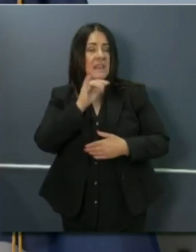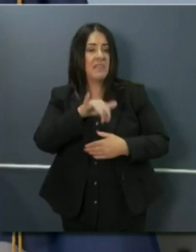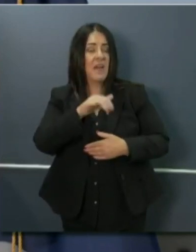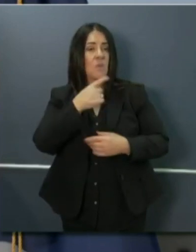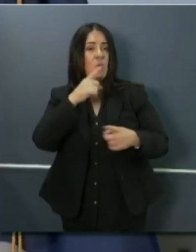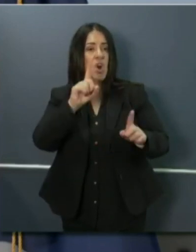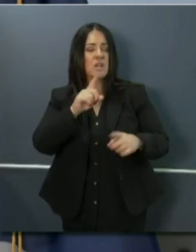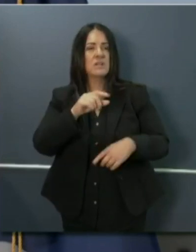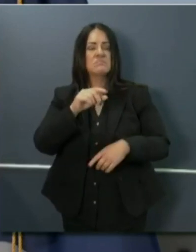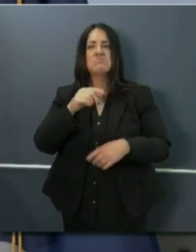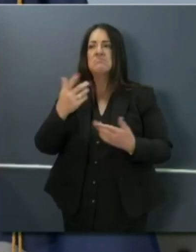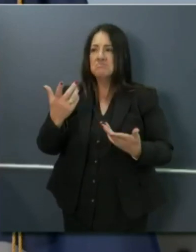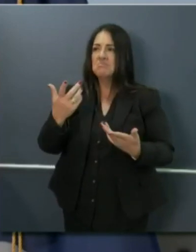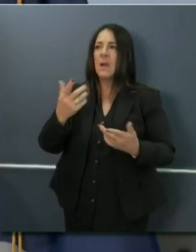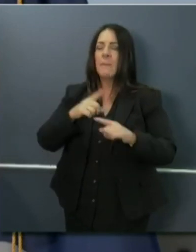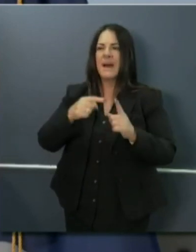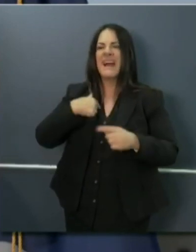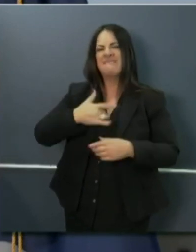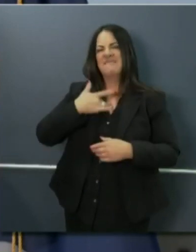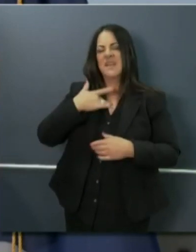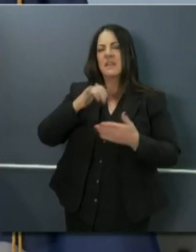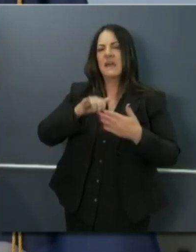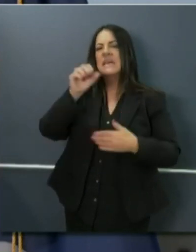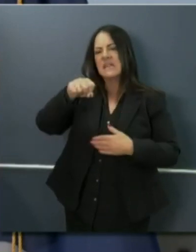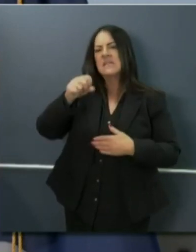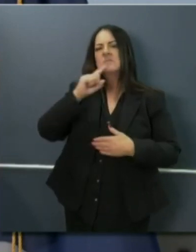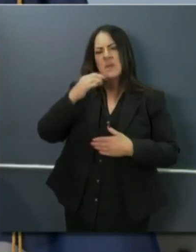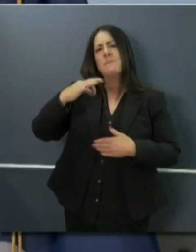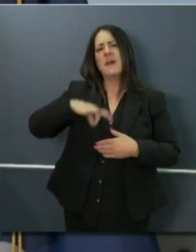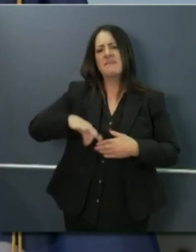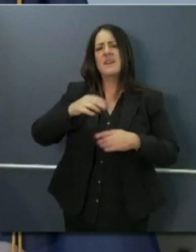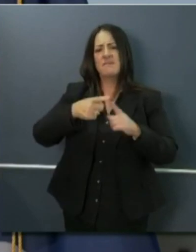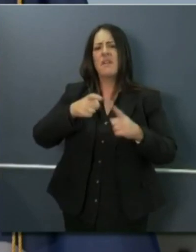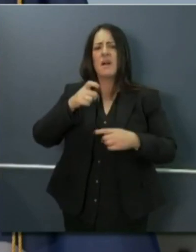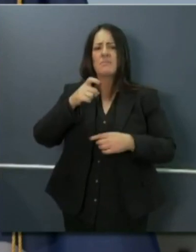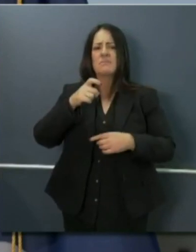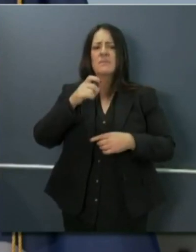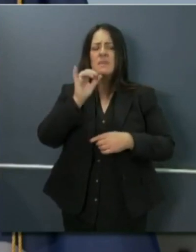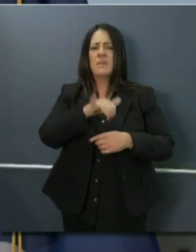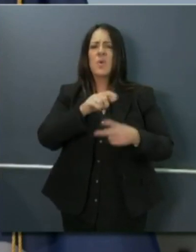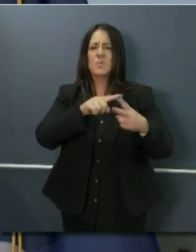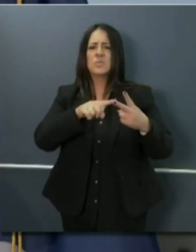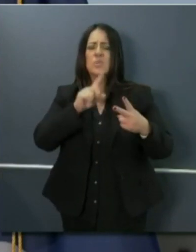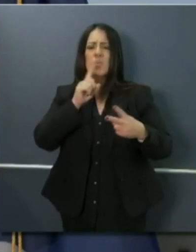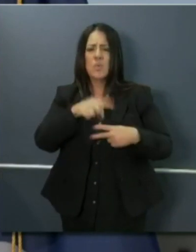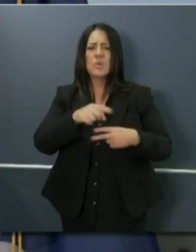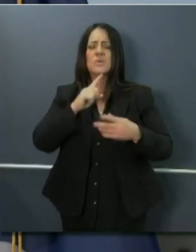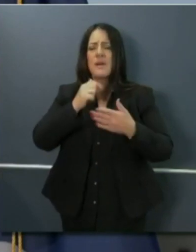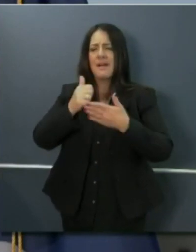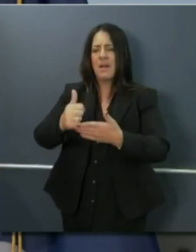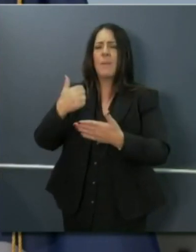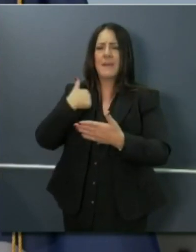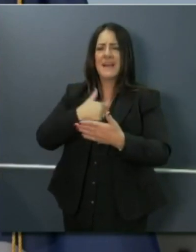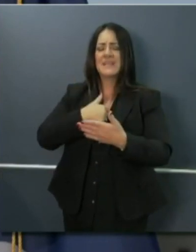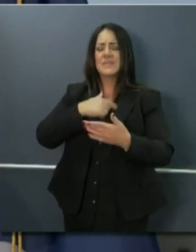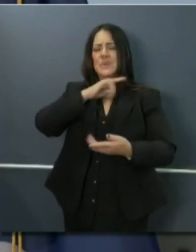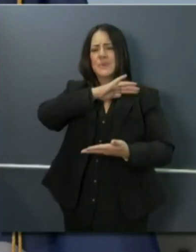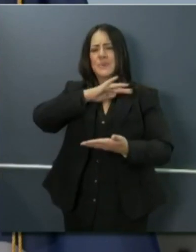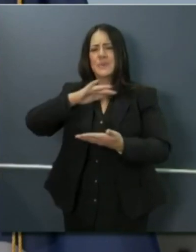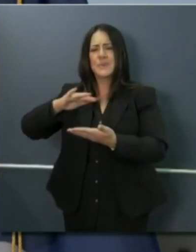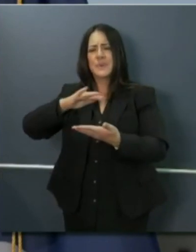benefited in terms of our capacity to prepare, but we're very sober about what these trend lines are